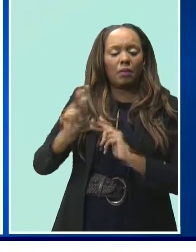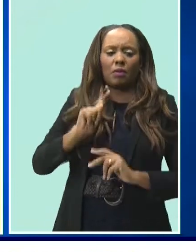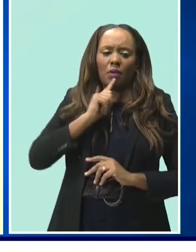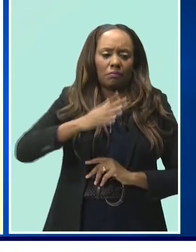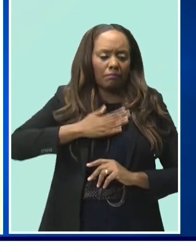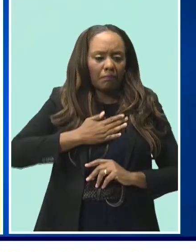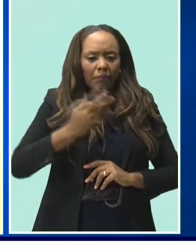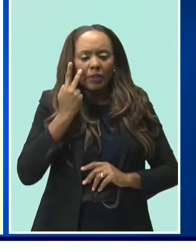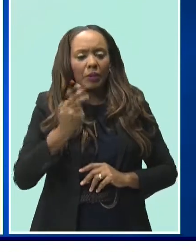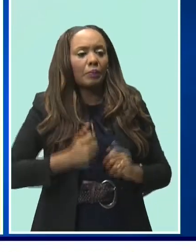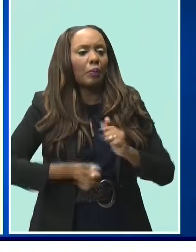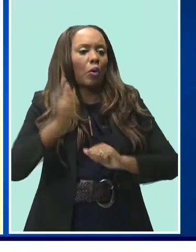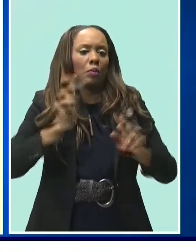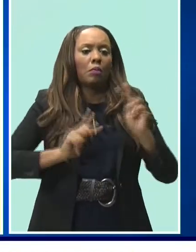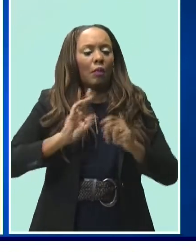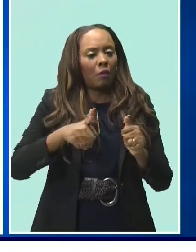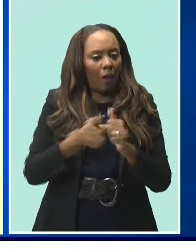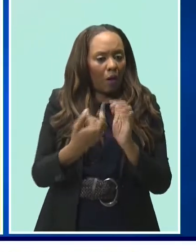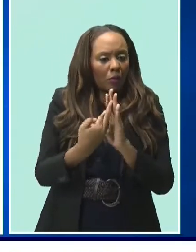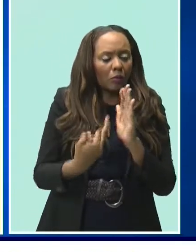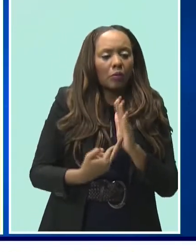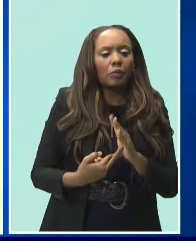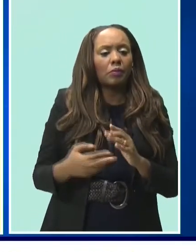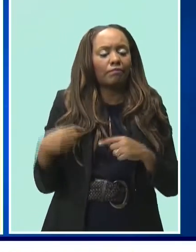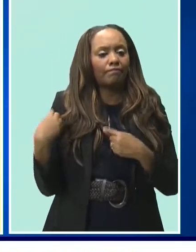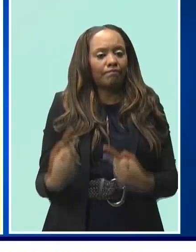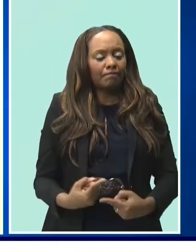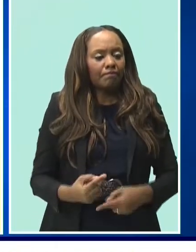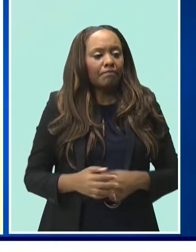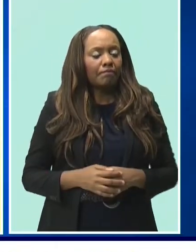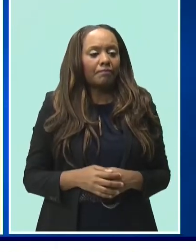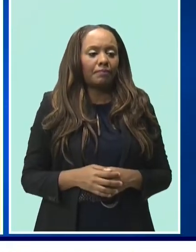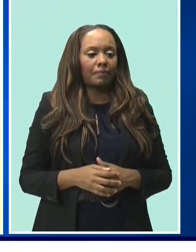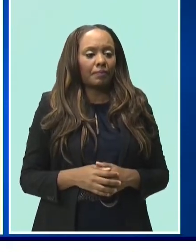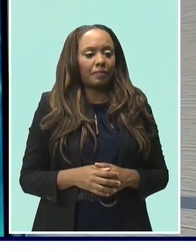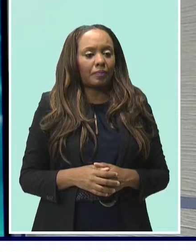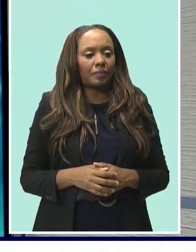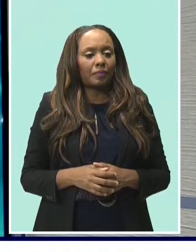see majority of the people are following the protocols as we have asked them to do.